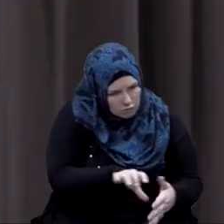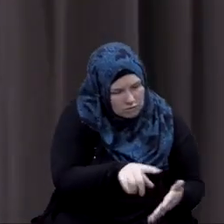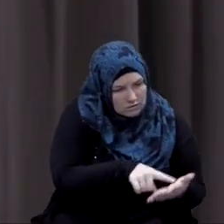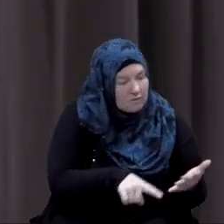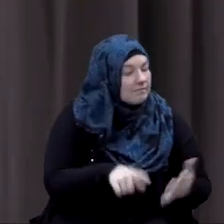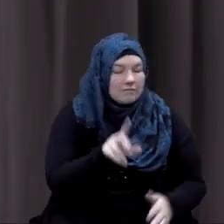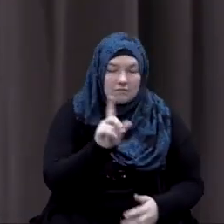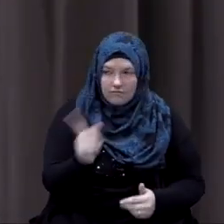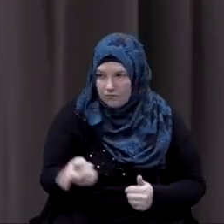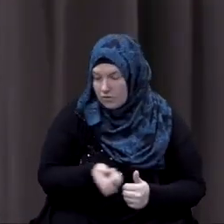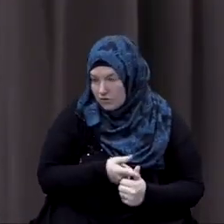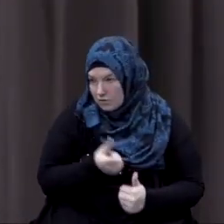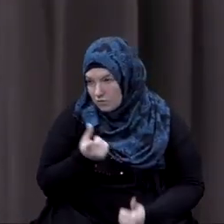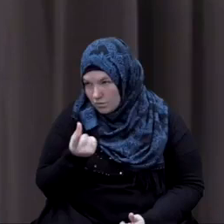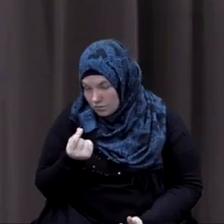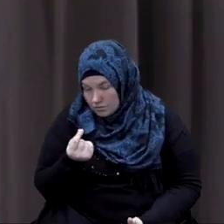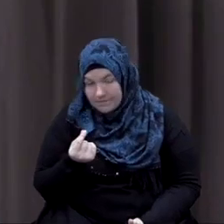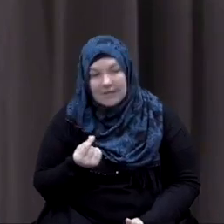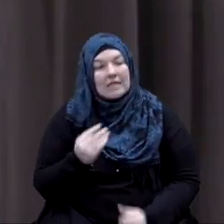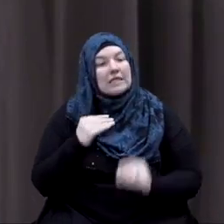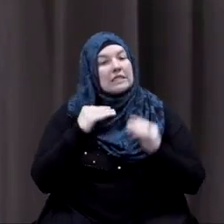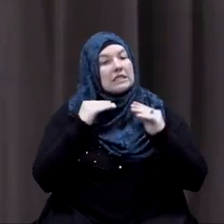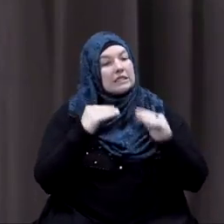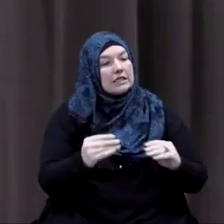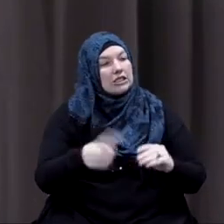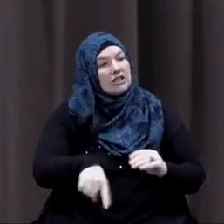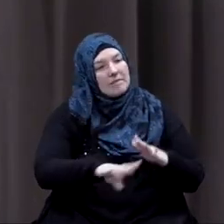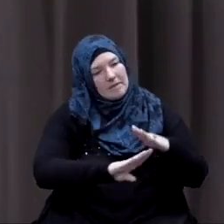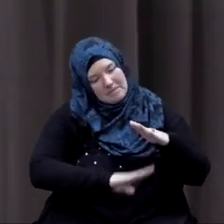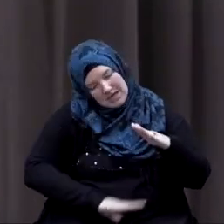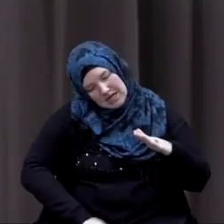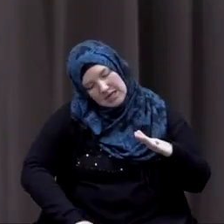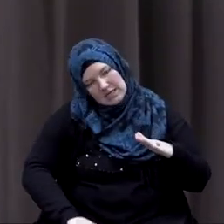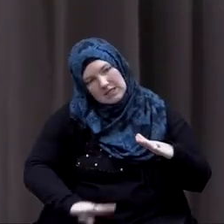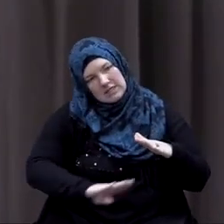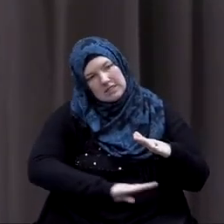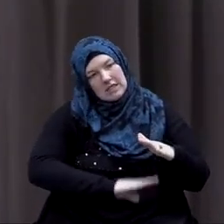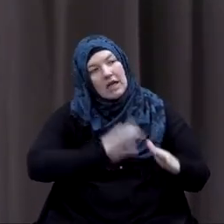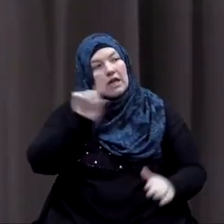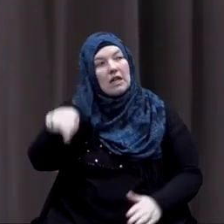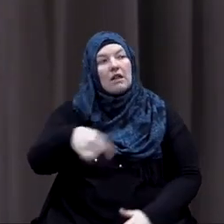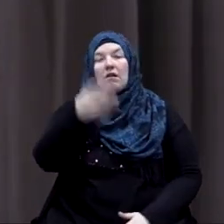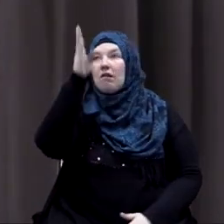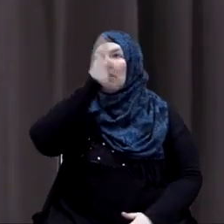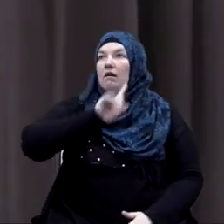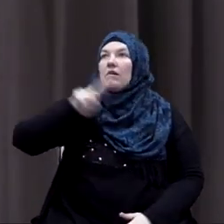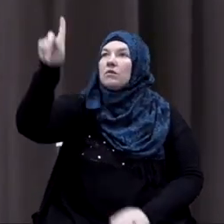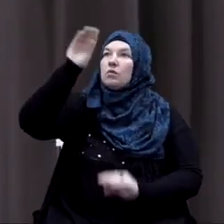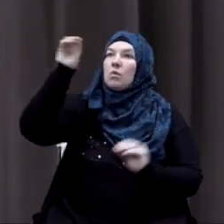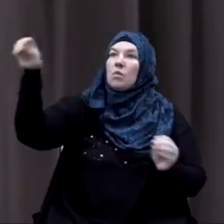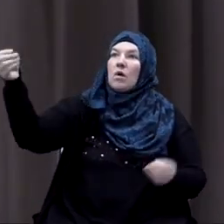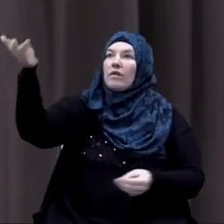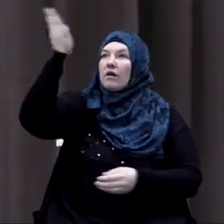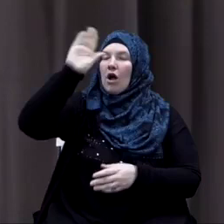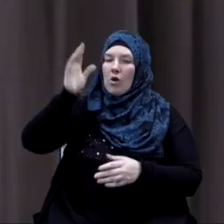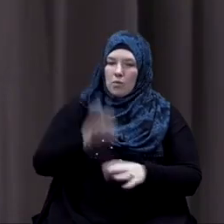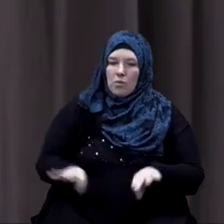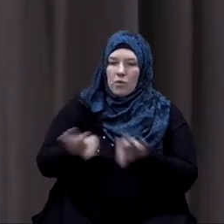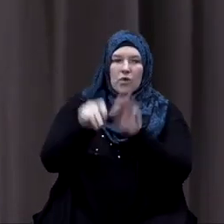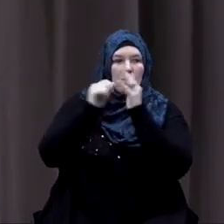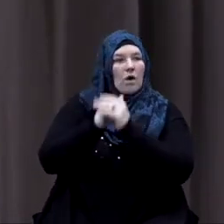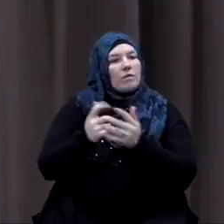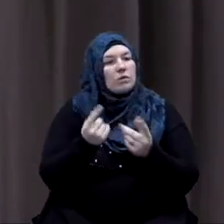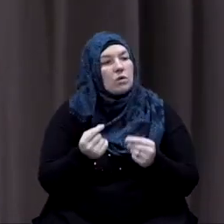No, we need to start by teaching them the basics. La ilaha illallah. They grow up